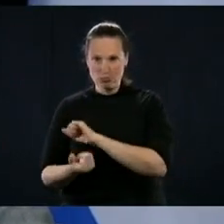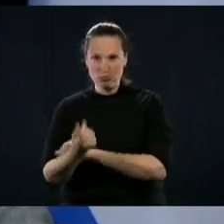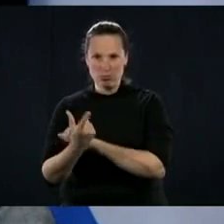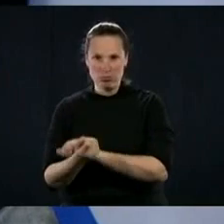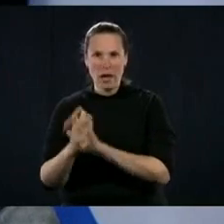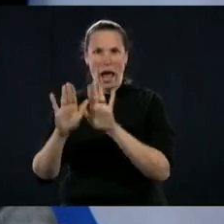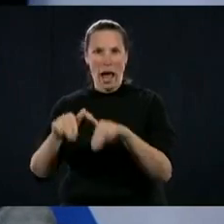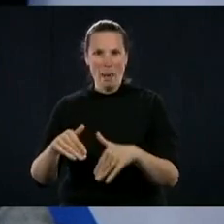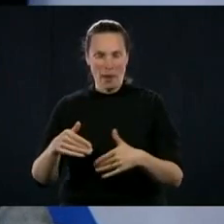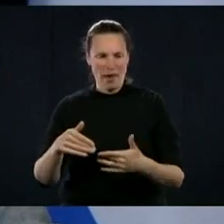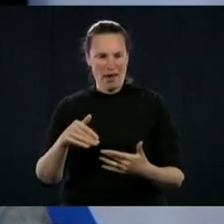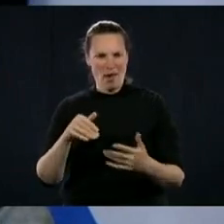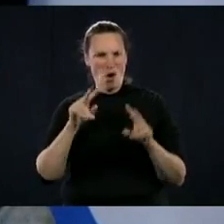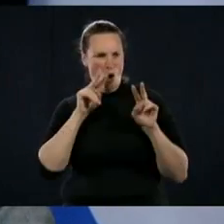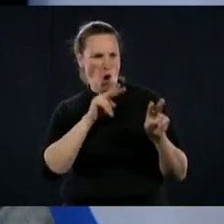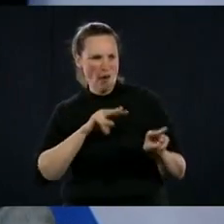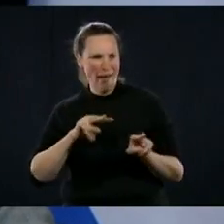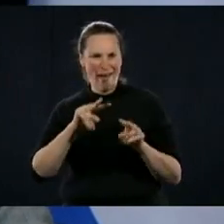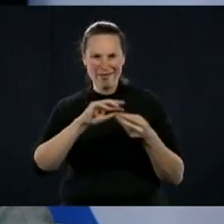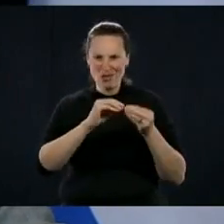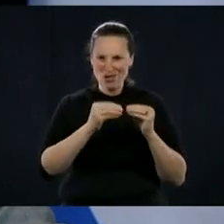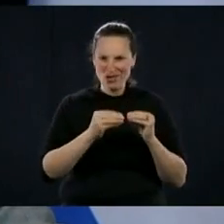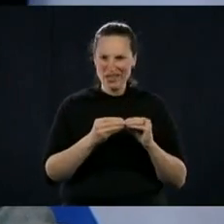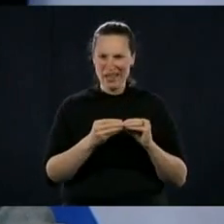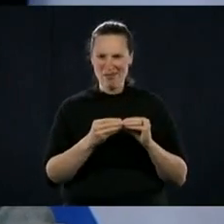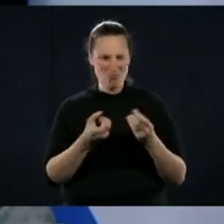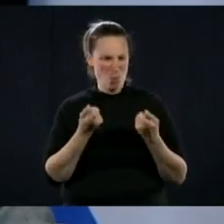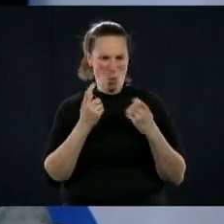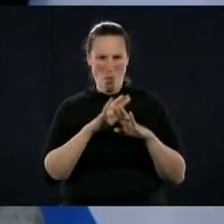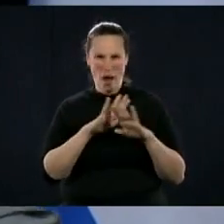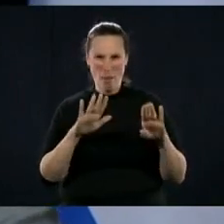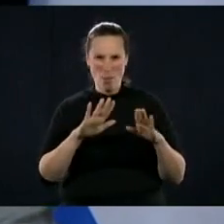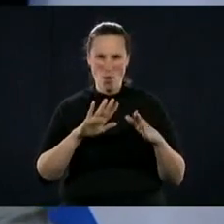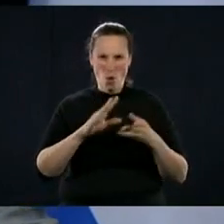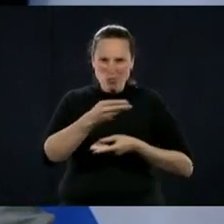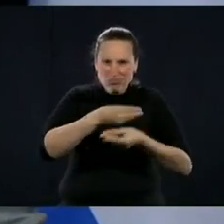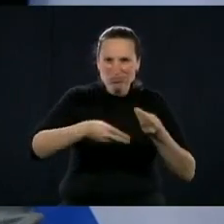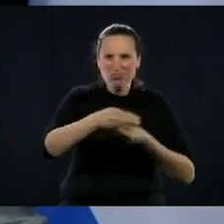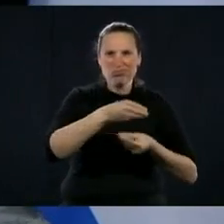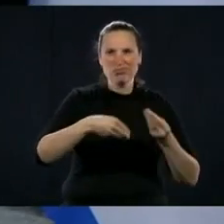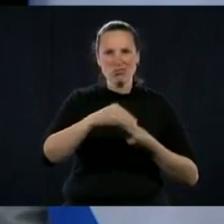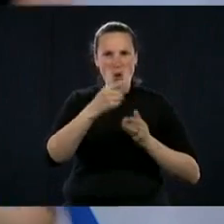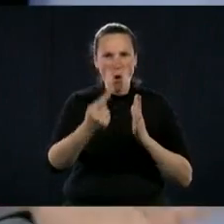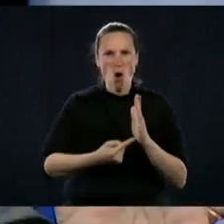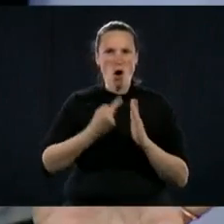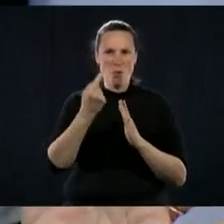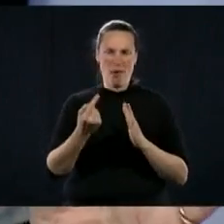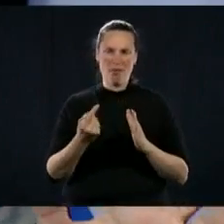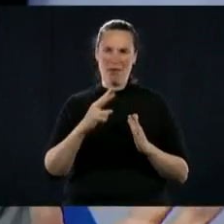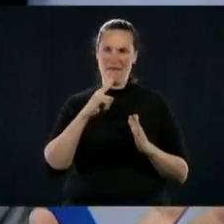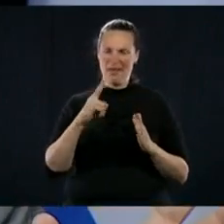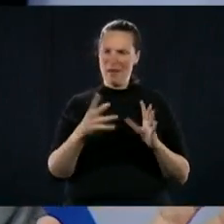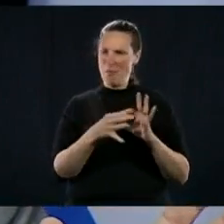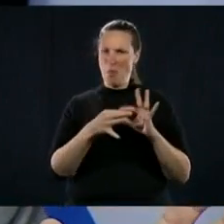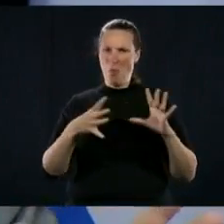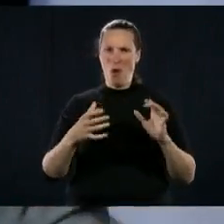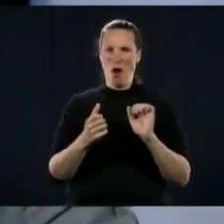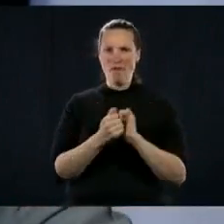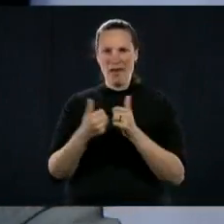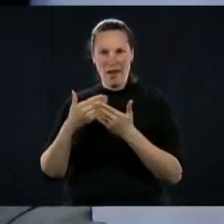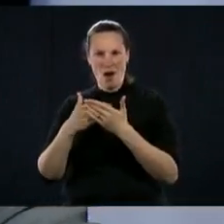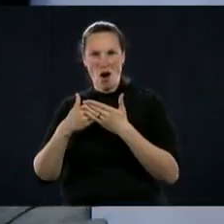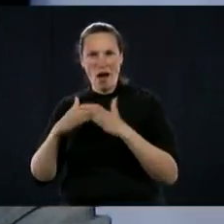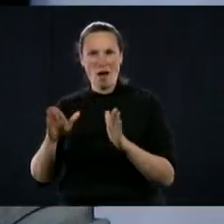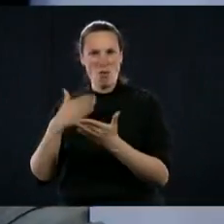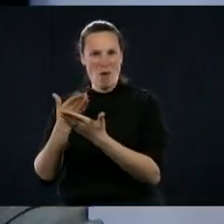that is really going to make it all blurry, and we won't know where things come from. It'll be